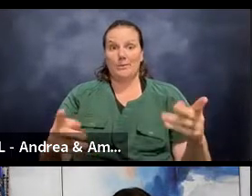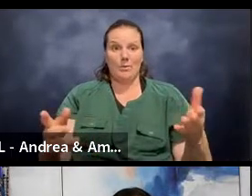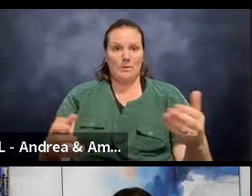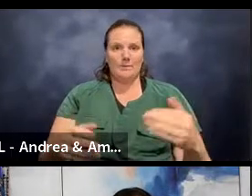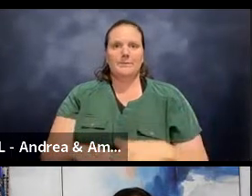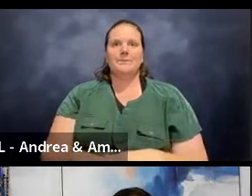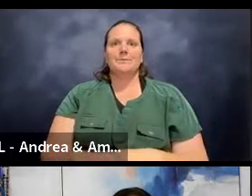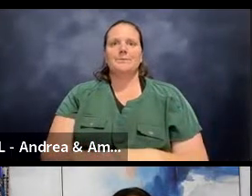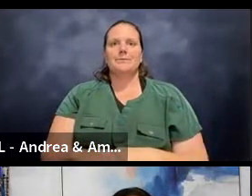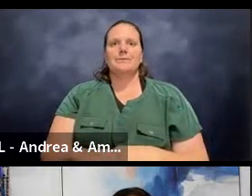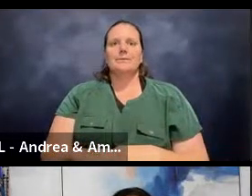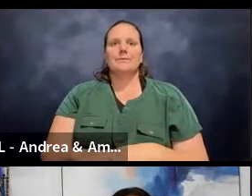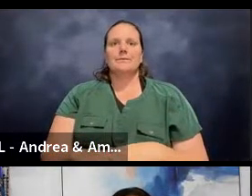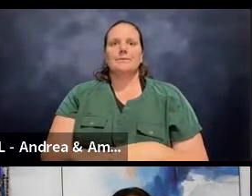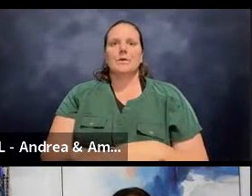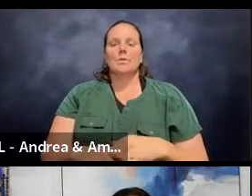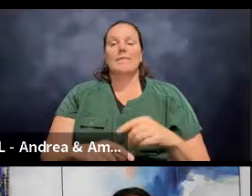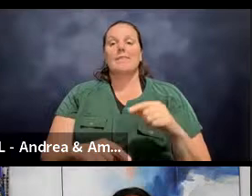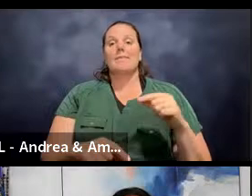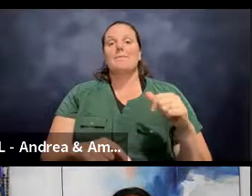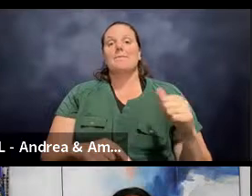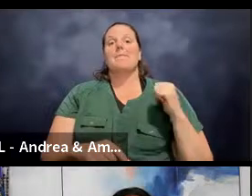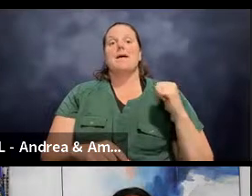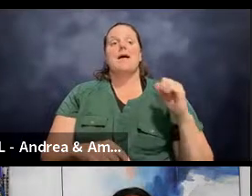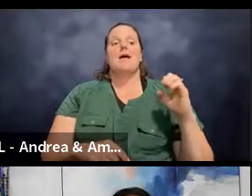when we get to the back end,